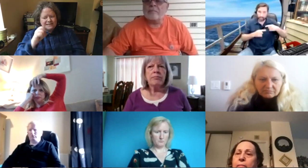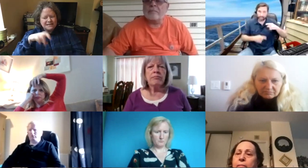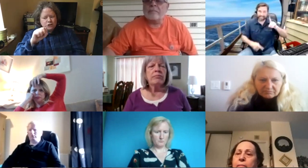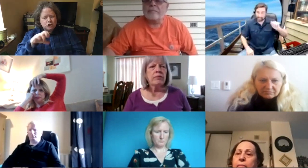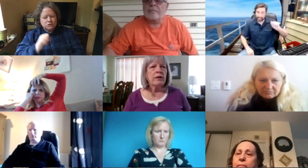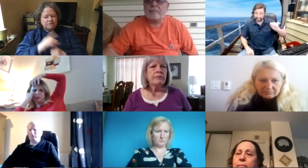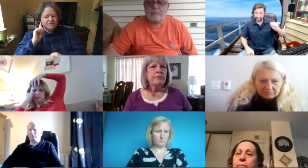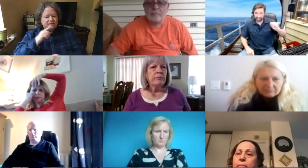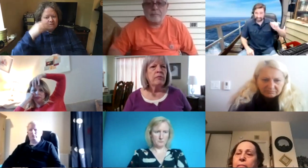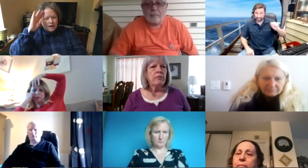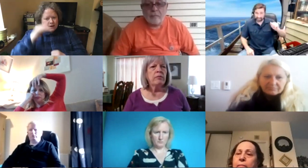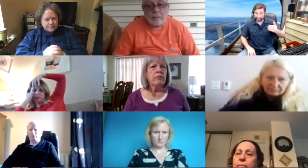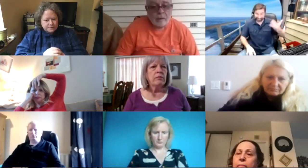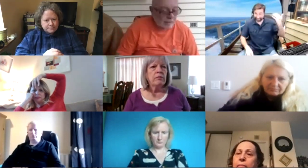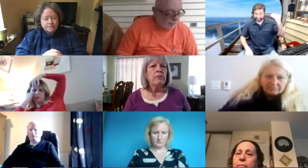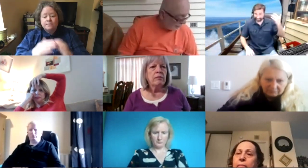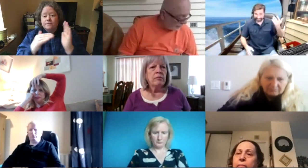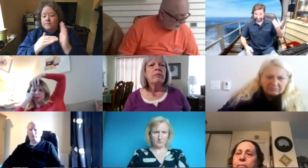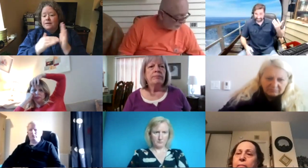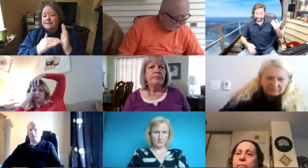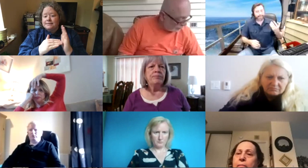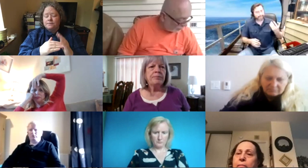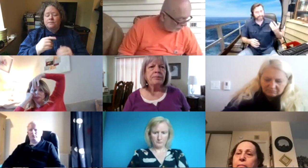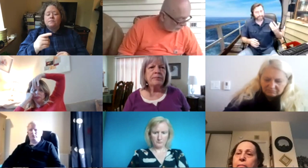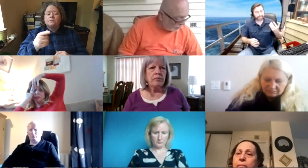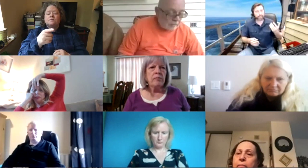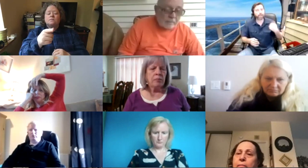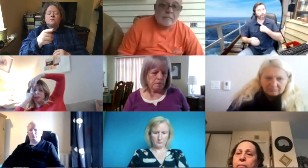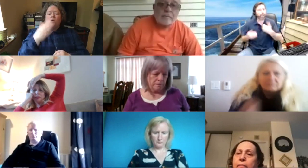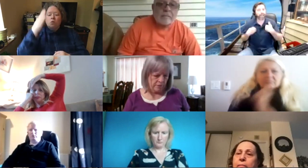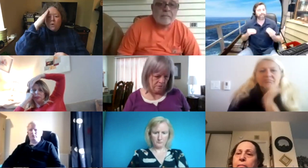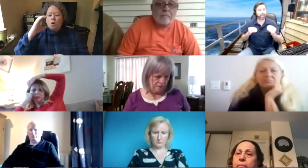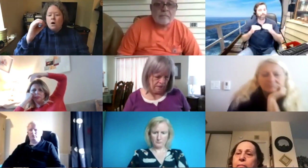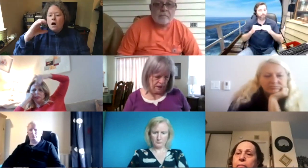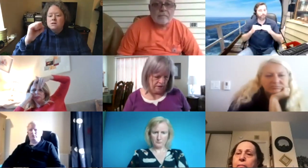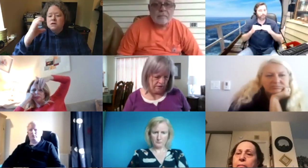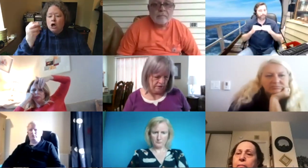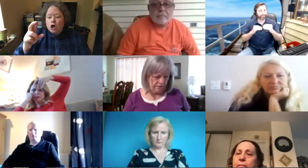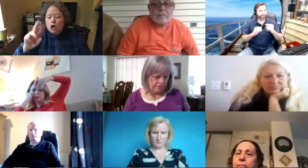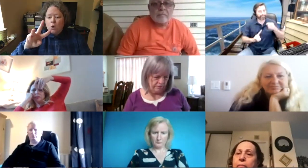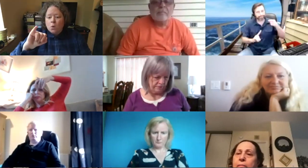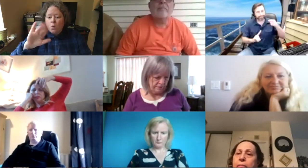Because there has been more precise studies done of the census